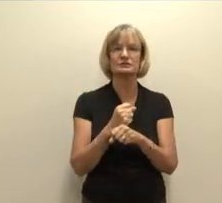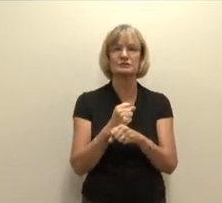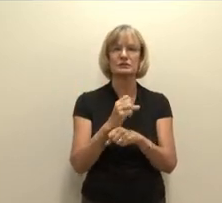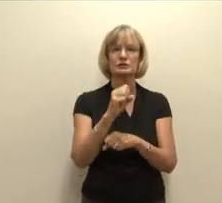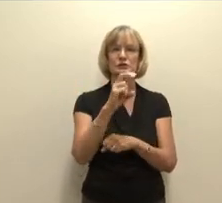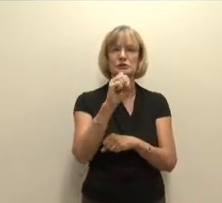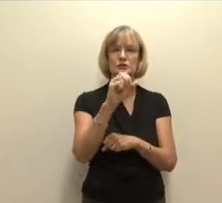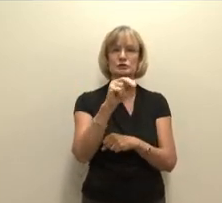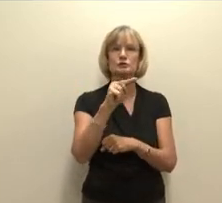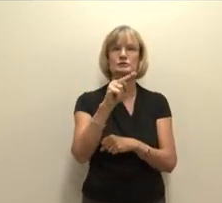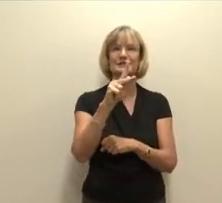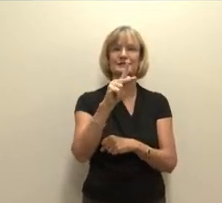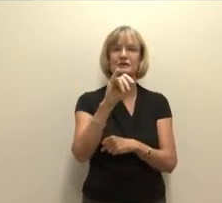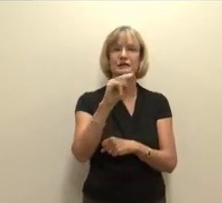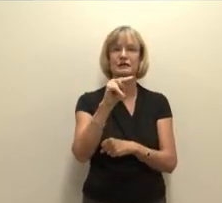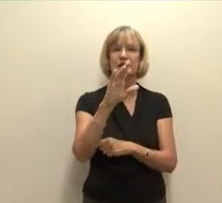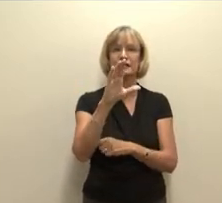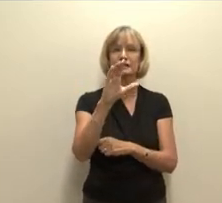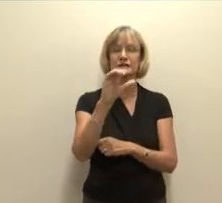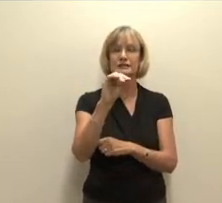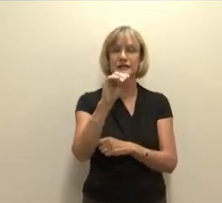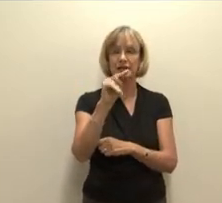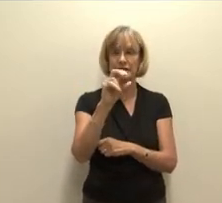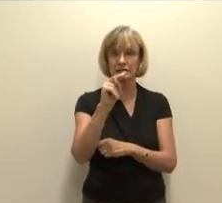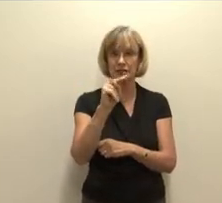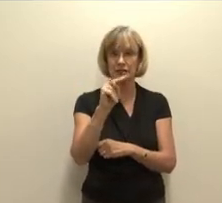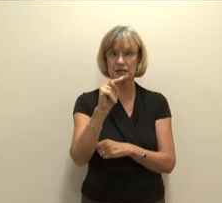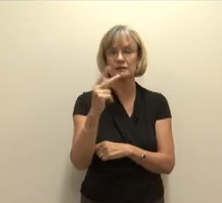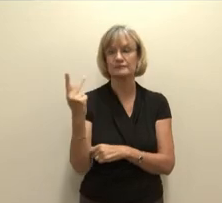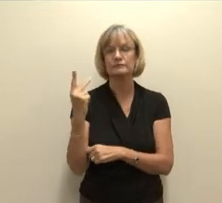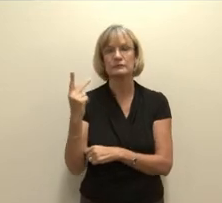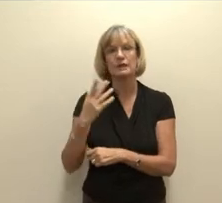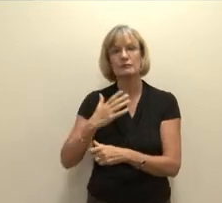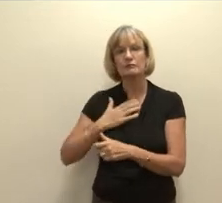Susan Kincannon has been my colleague